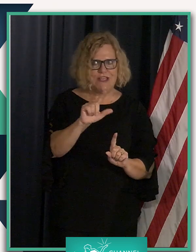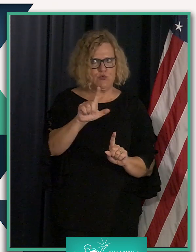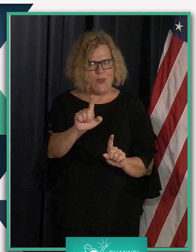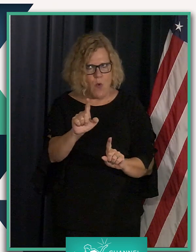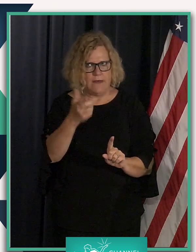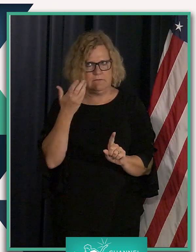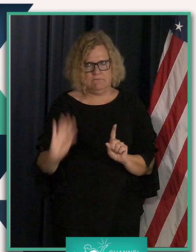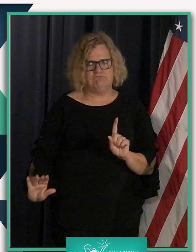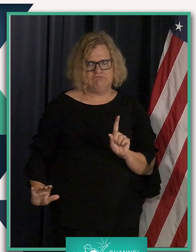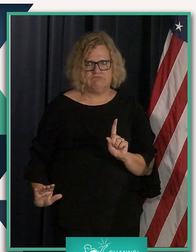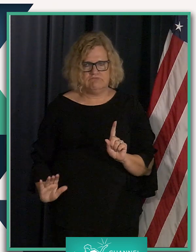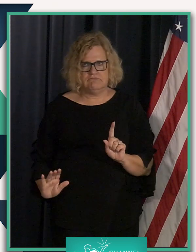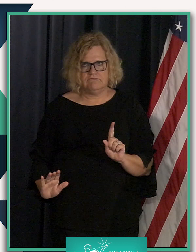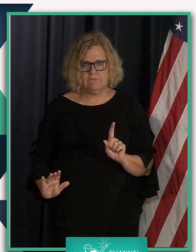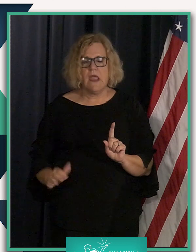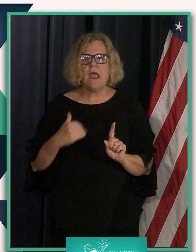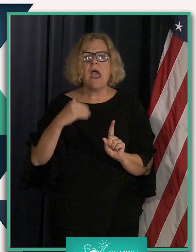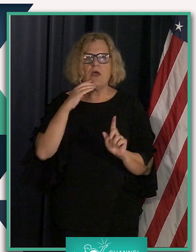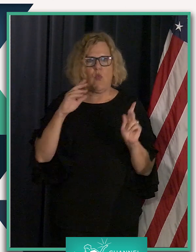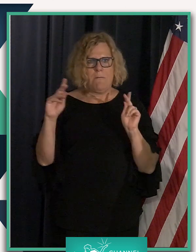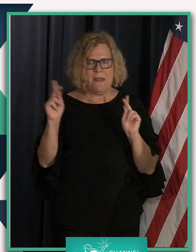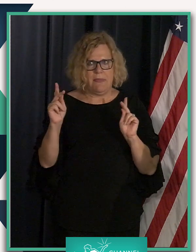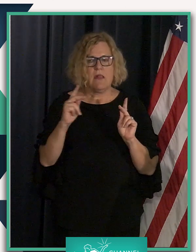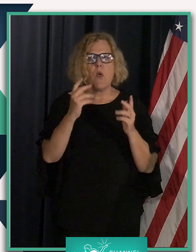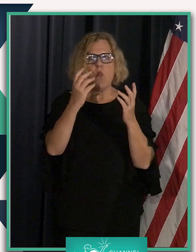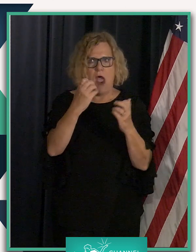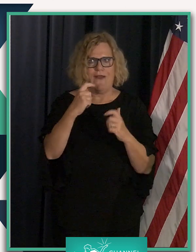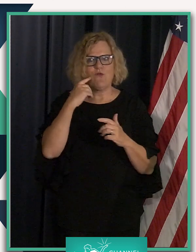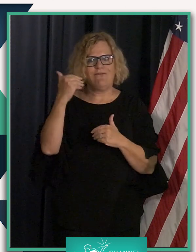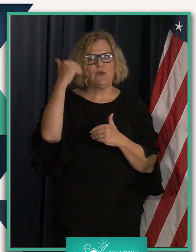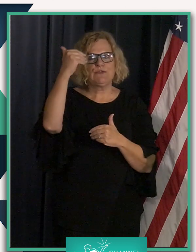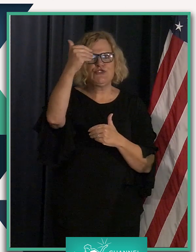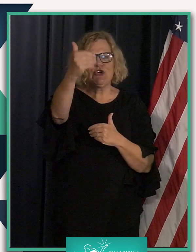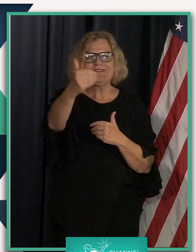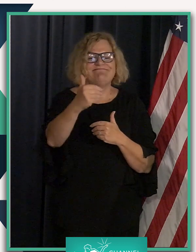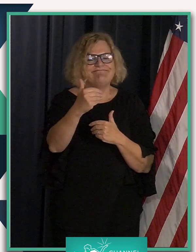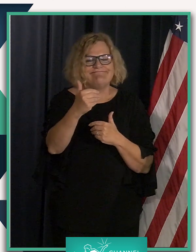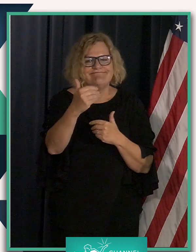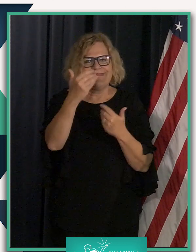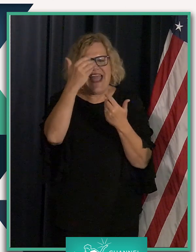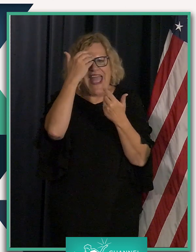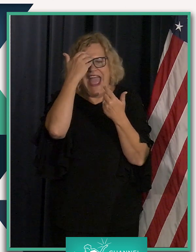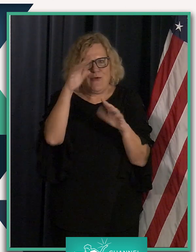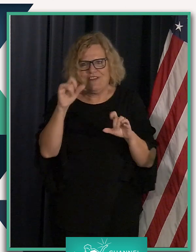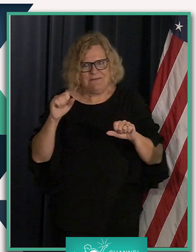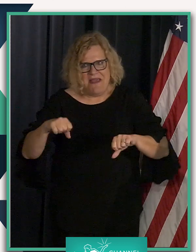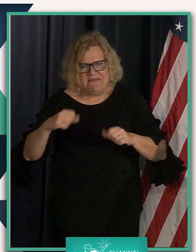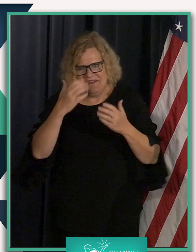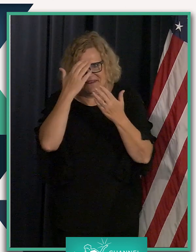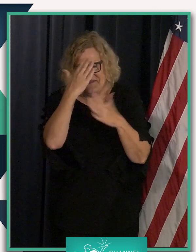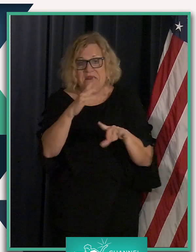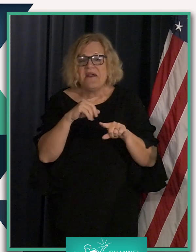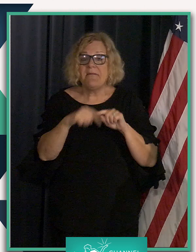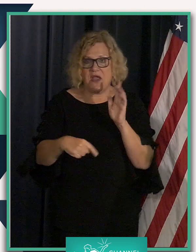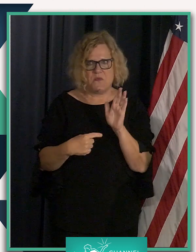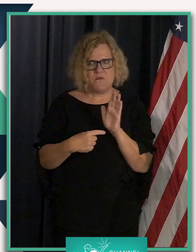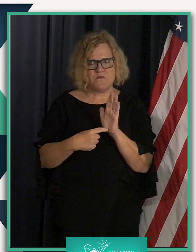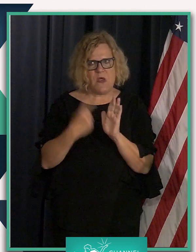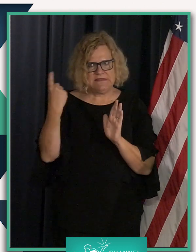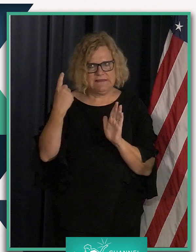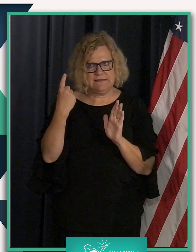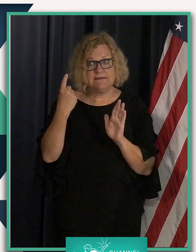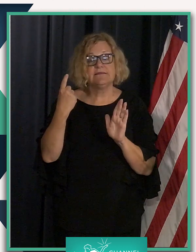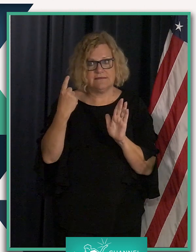2021. And so I know there's people who want to do it for future years. I don't know what the likelihood of that is, but this is a one-time